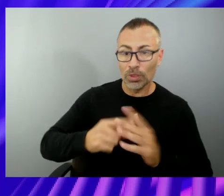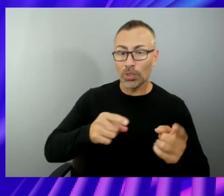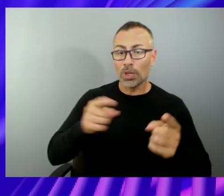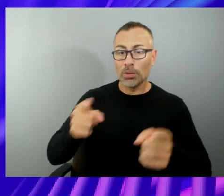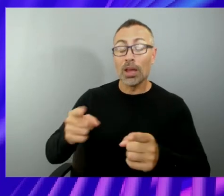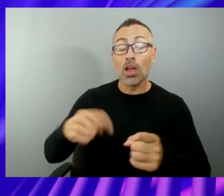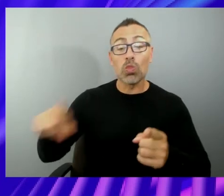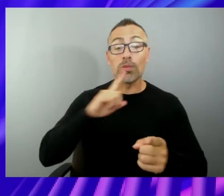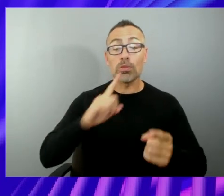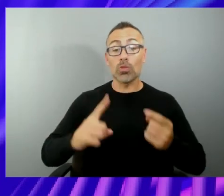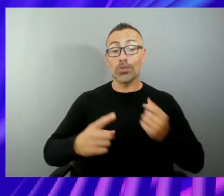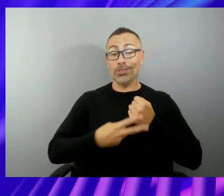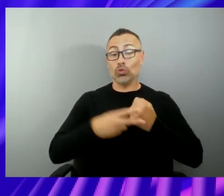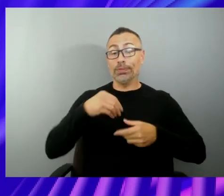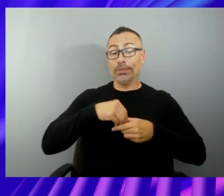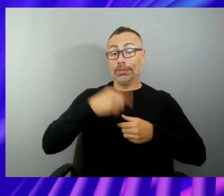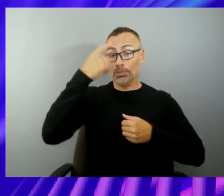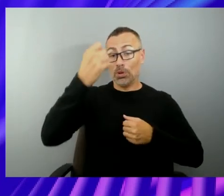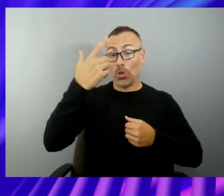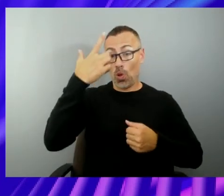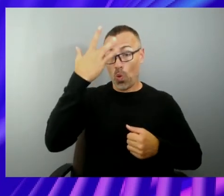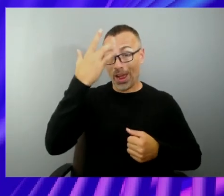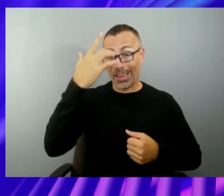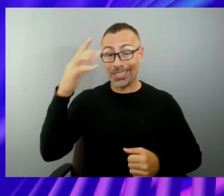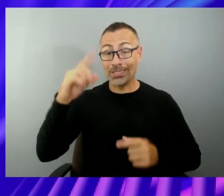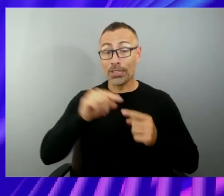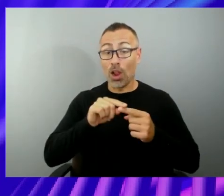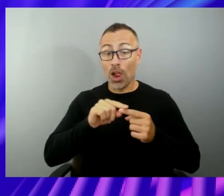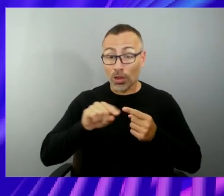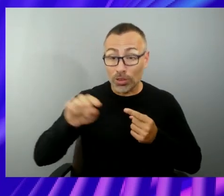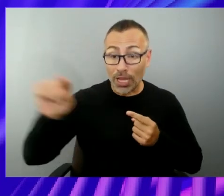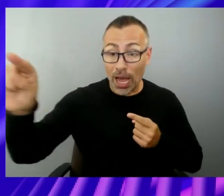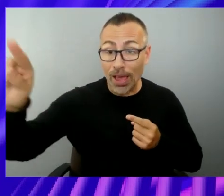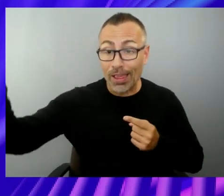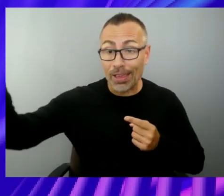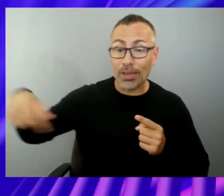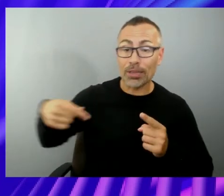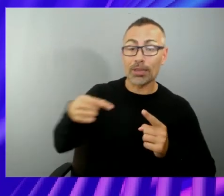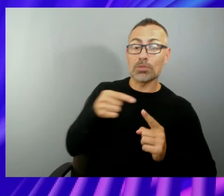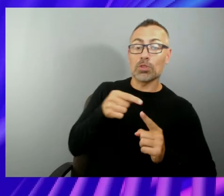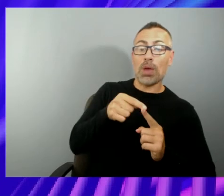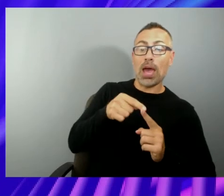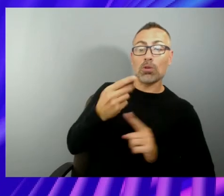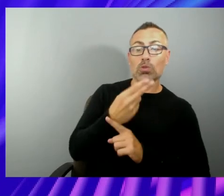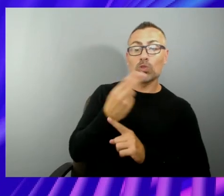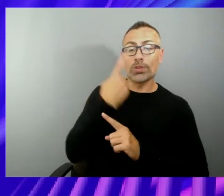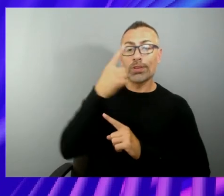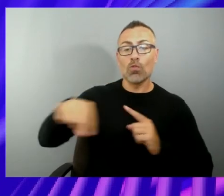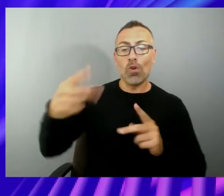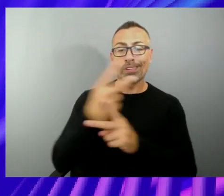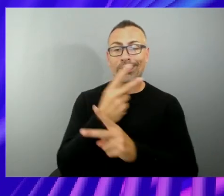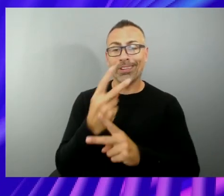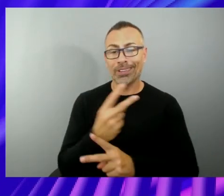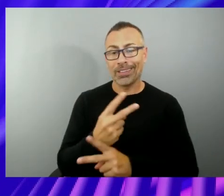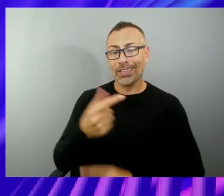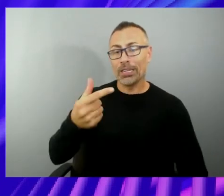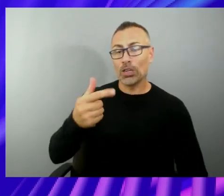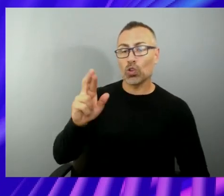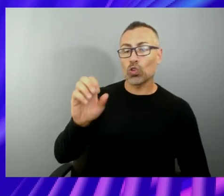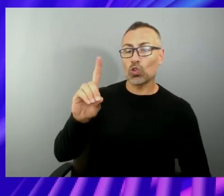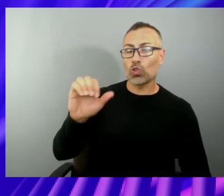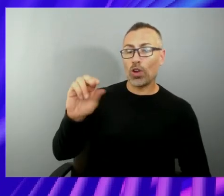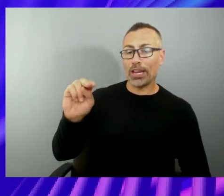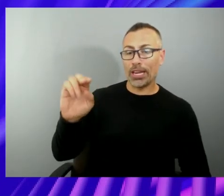backward pass, these activations are used to calculate the gradients. And then what we are trying to do